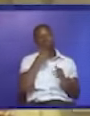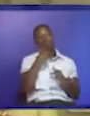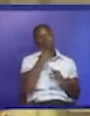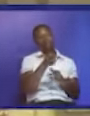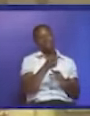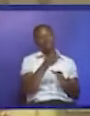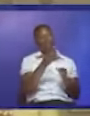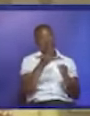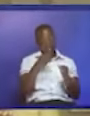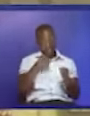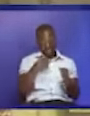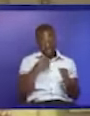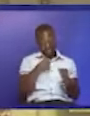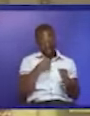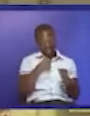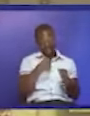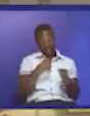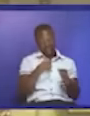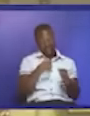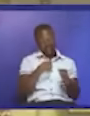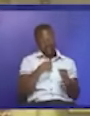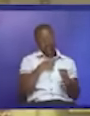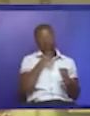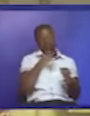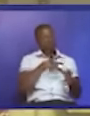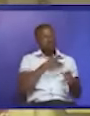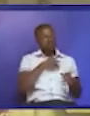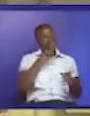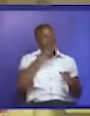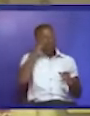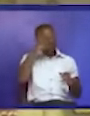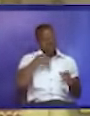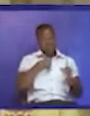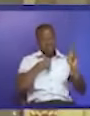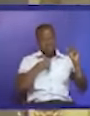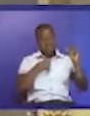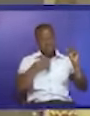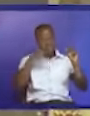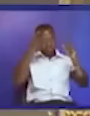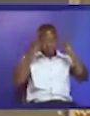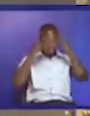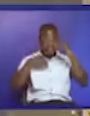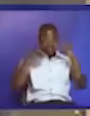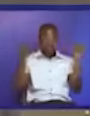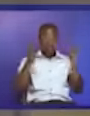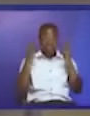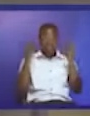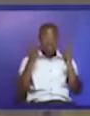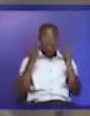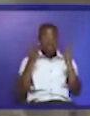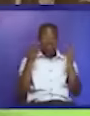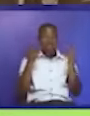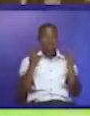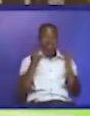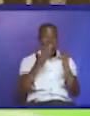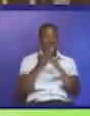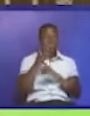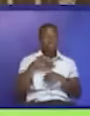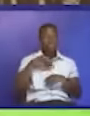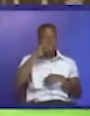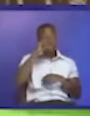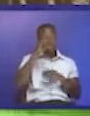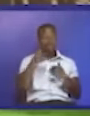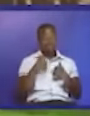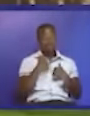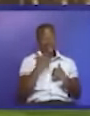as I am concerned, do not feel bad for me, because my victory is shrouded in my intelligence. There are things